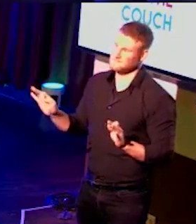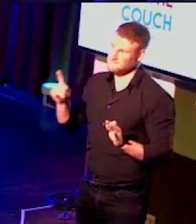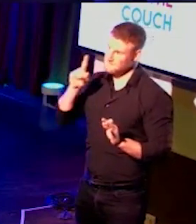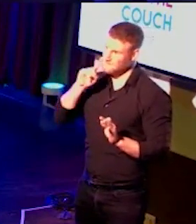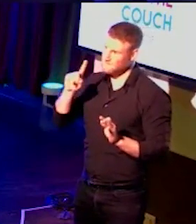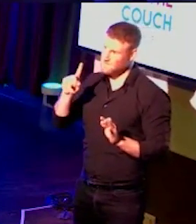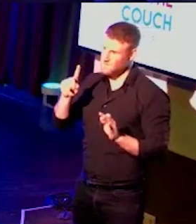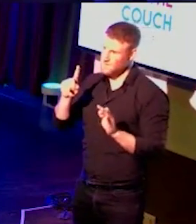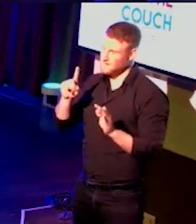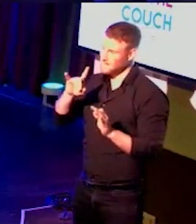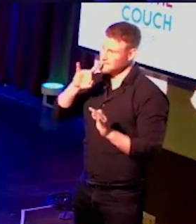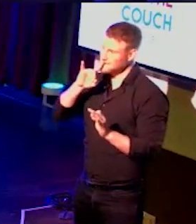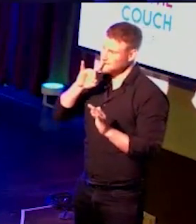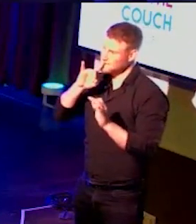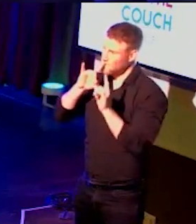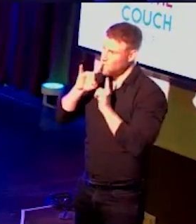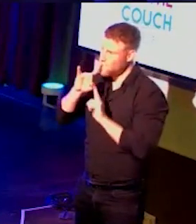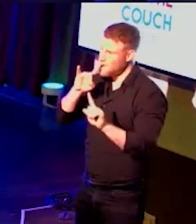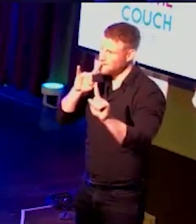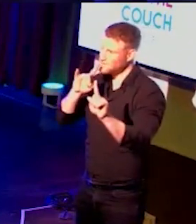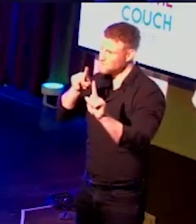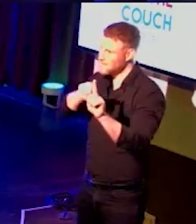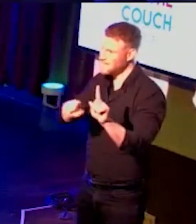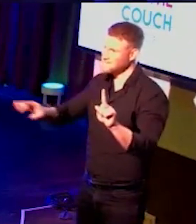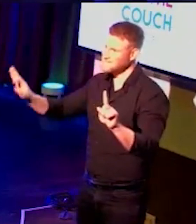to kids from